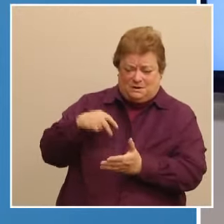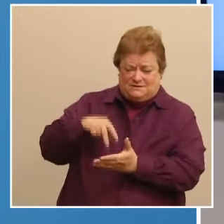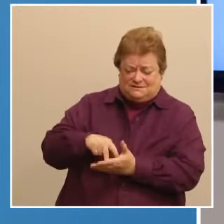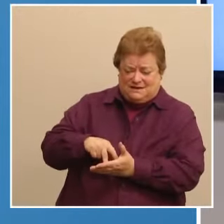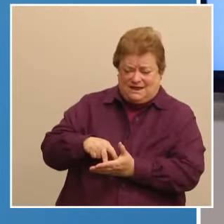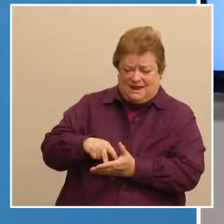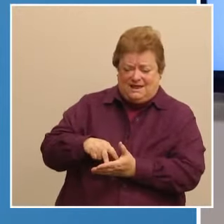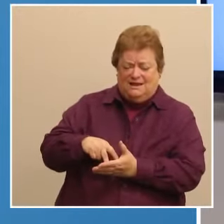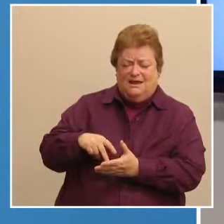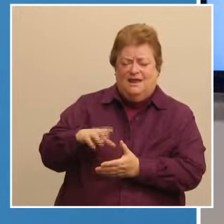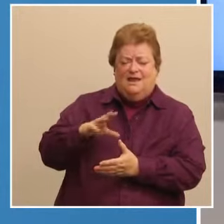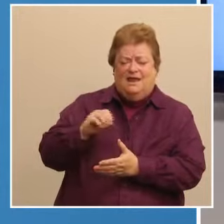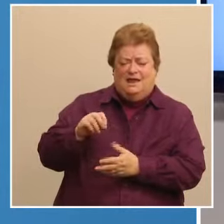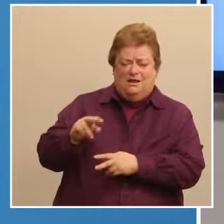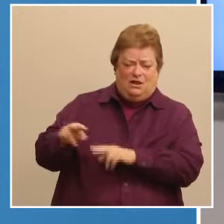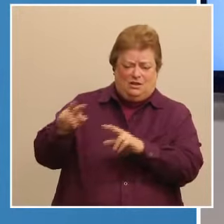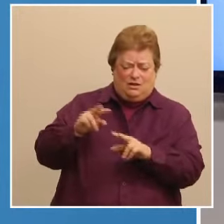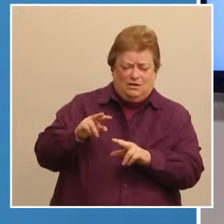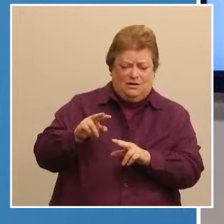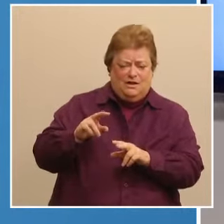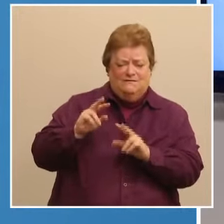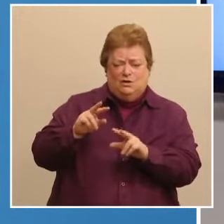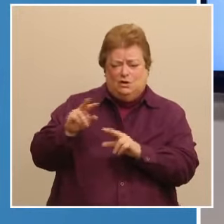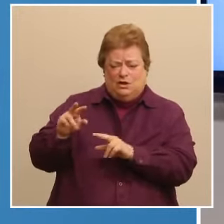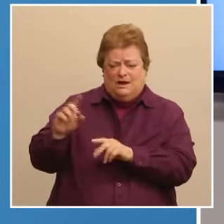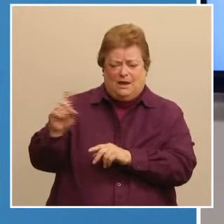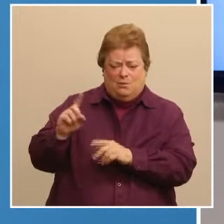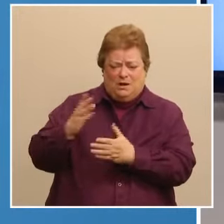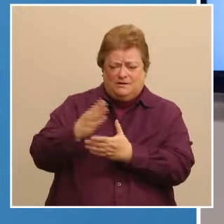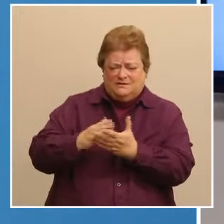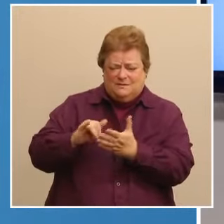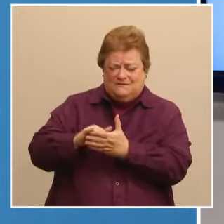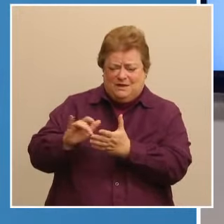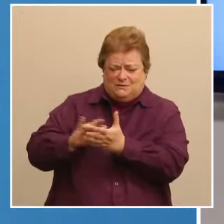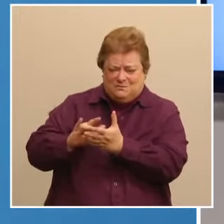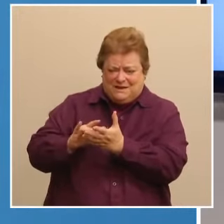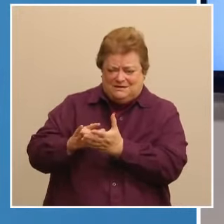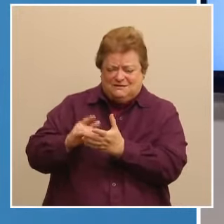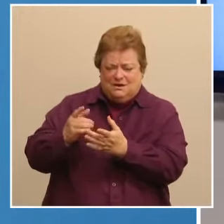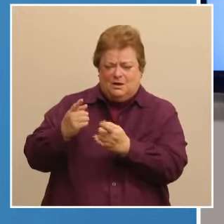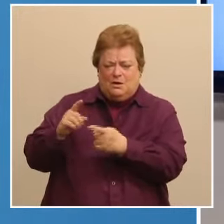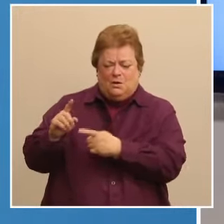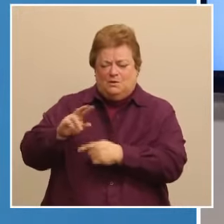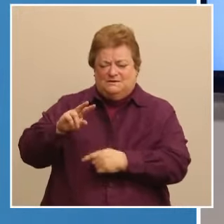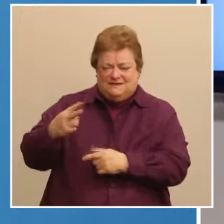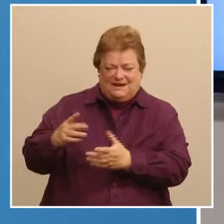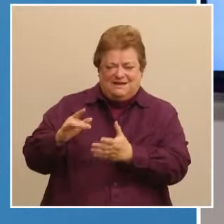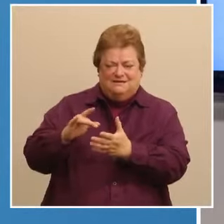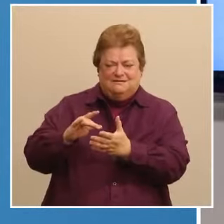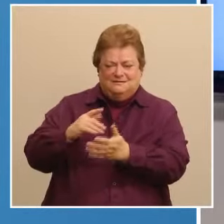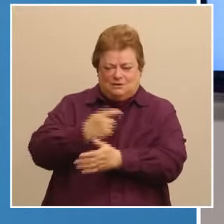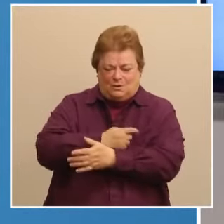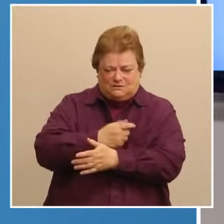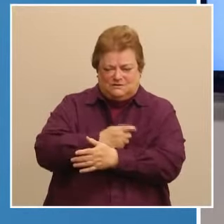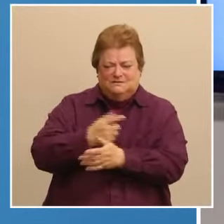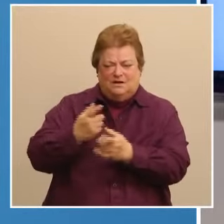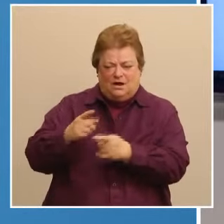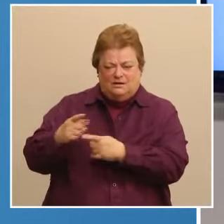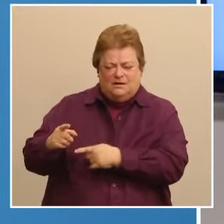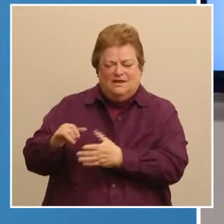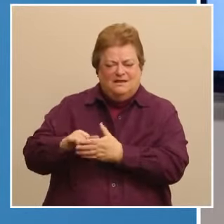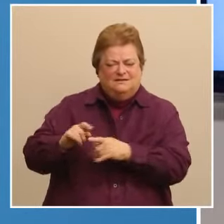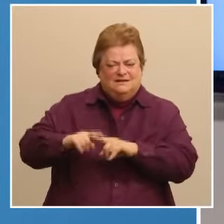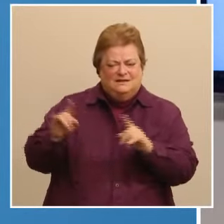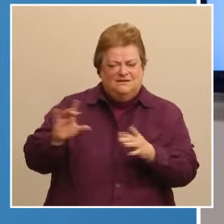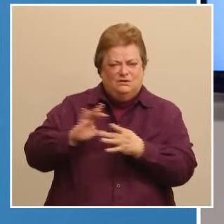across the country. And if you look at where some of those doses are and where our second doses are coming, it's a little bit different